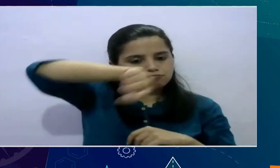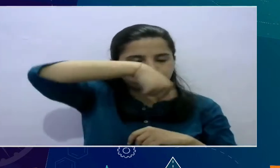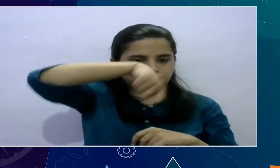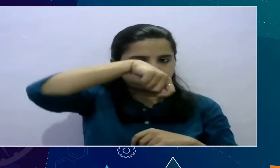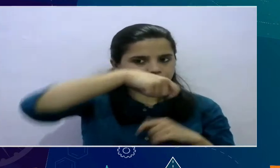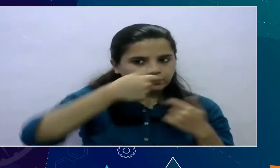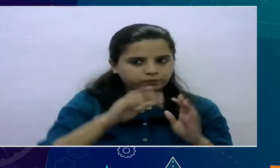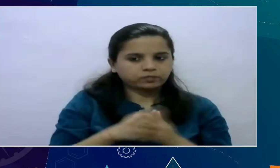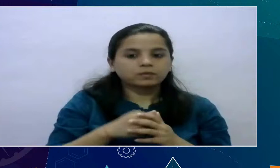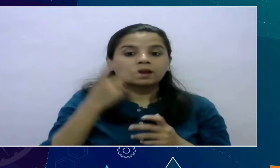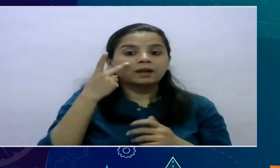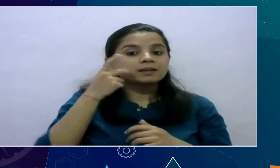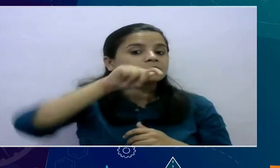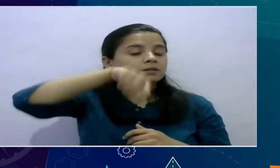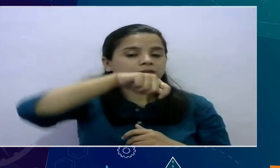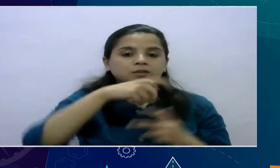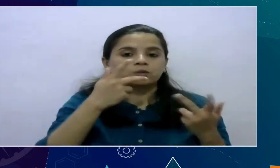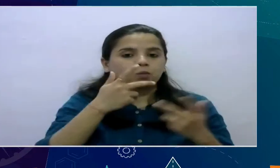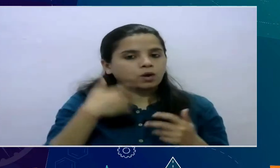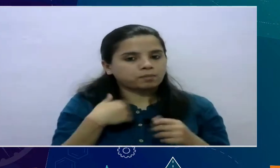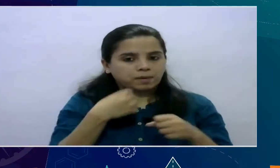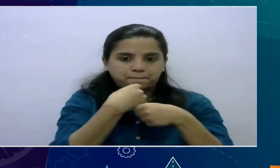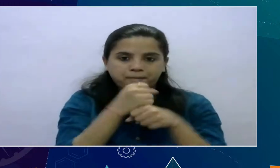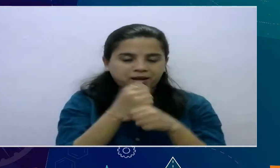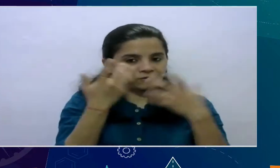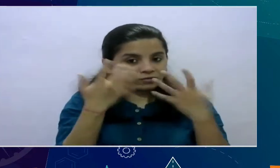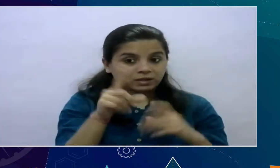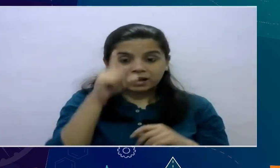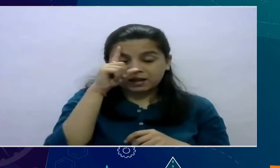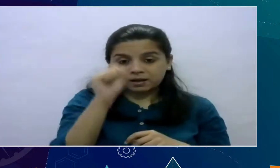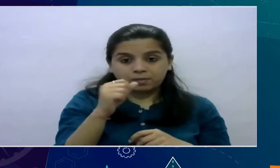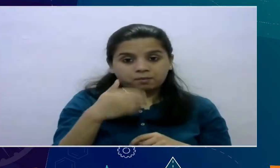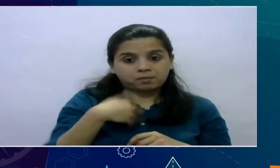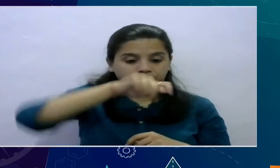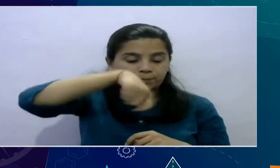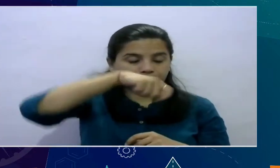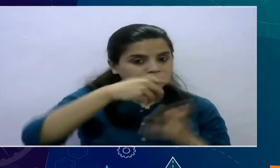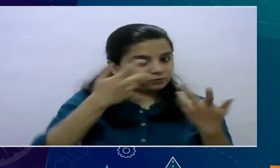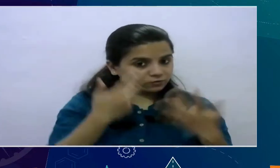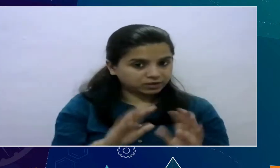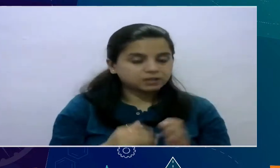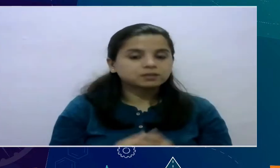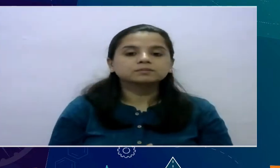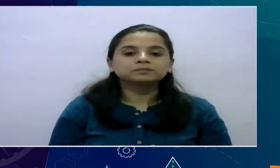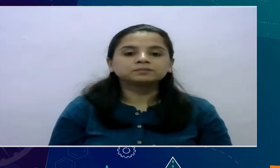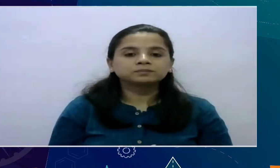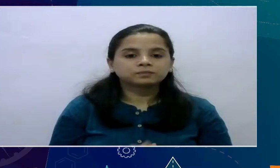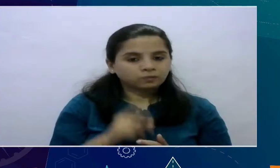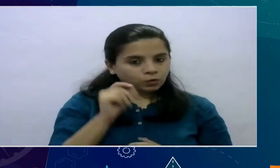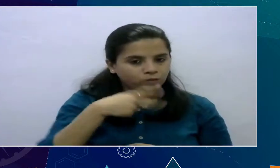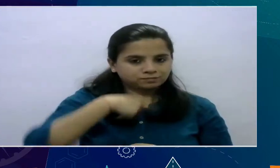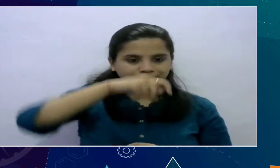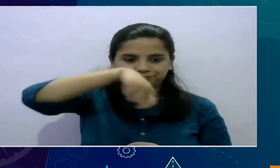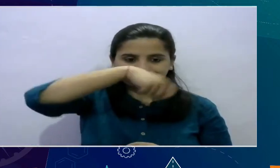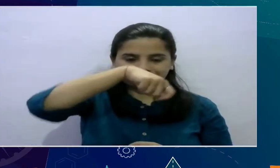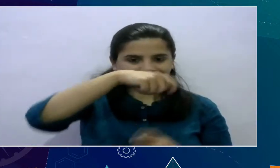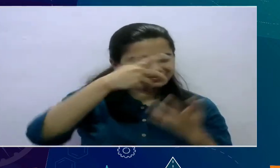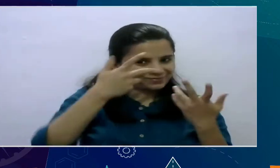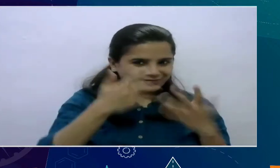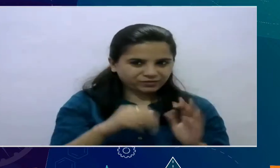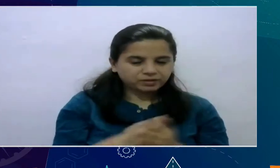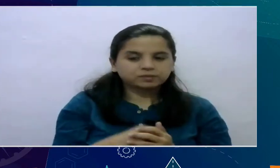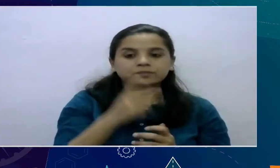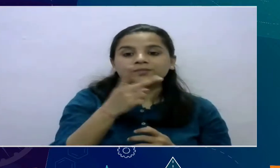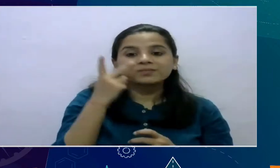So what am I doing? I'm making a mixture. Remember, I've made a mixture. Okay, I made mixture, and